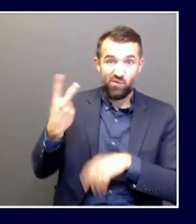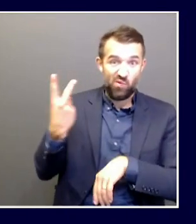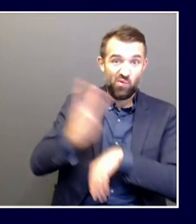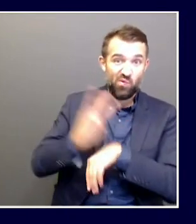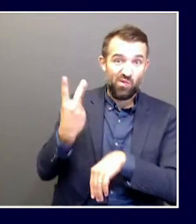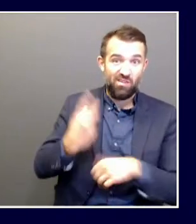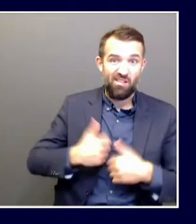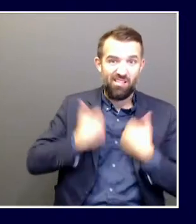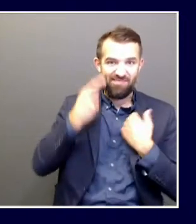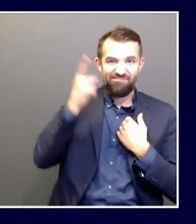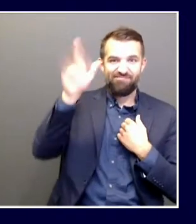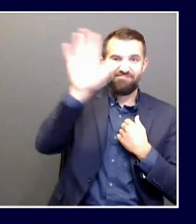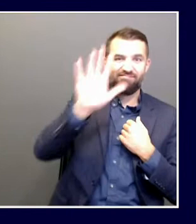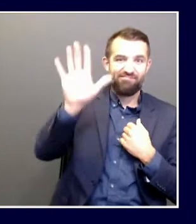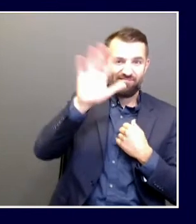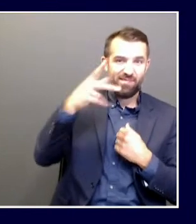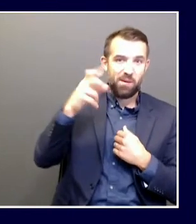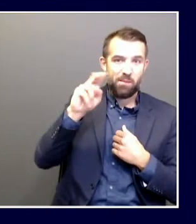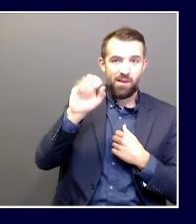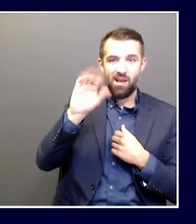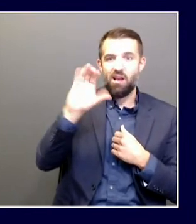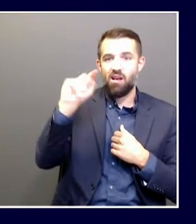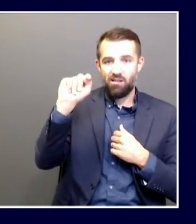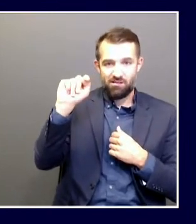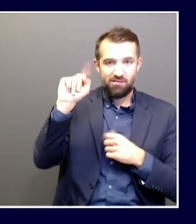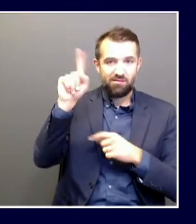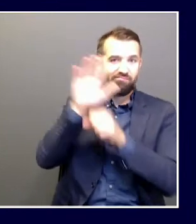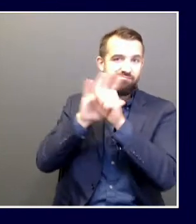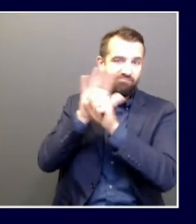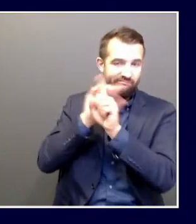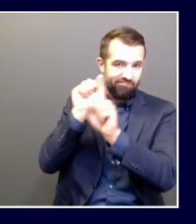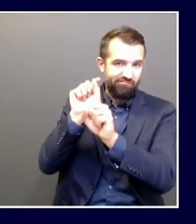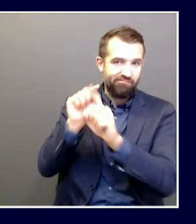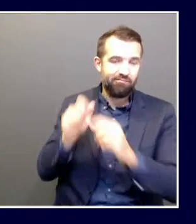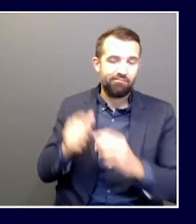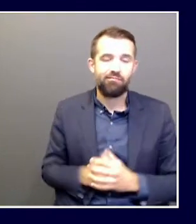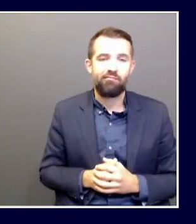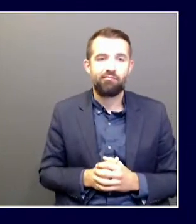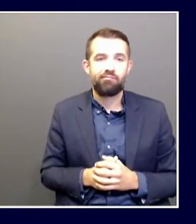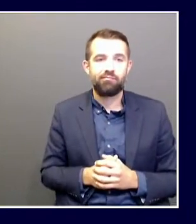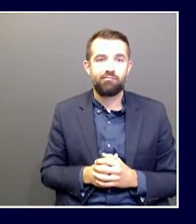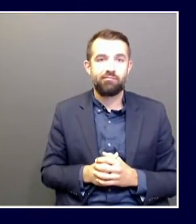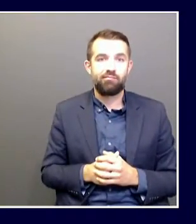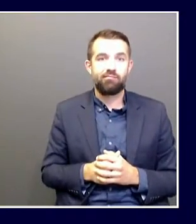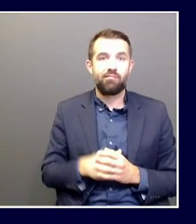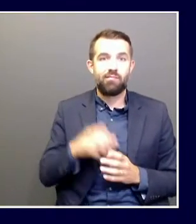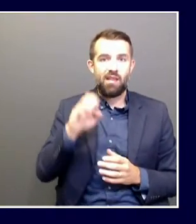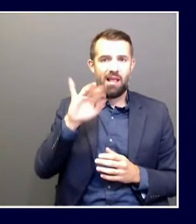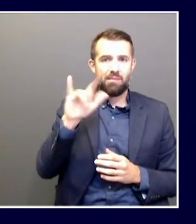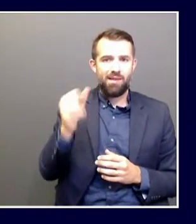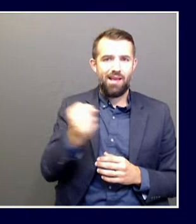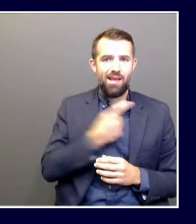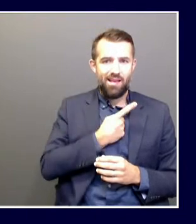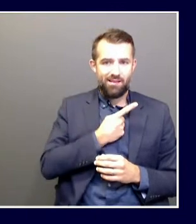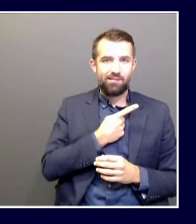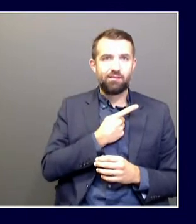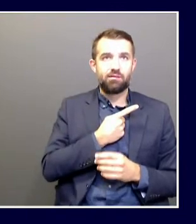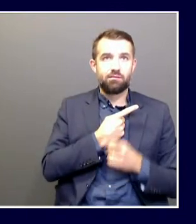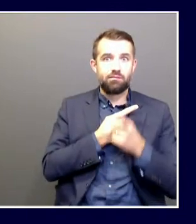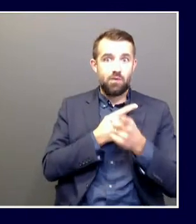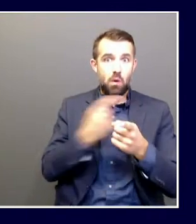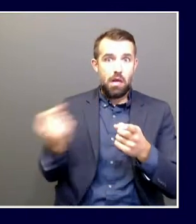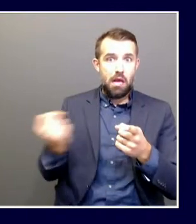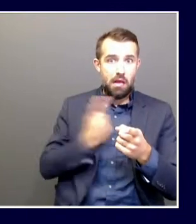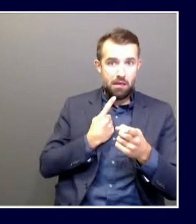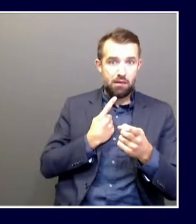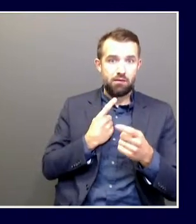County. There too, we're seeing in Emily's questions as well as yours, Brian, one of the through lines